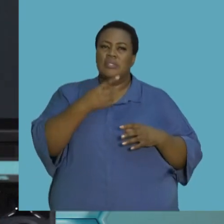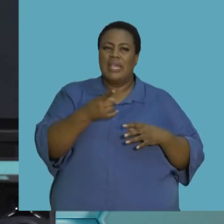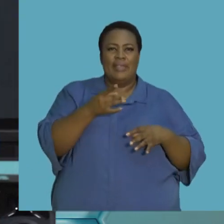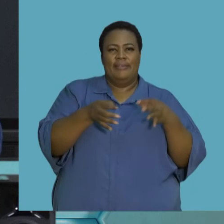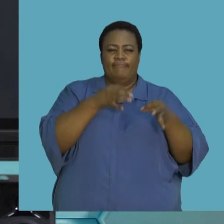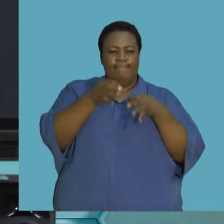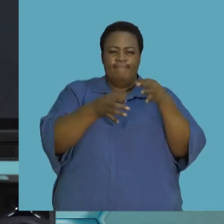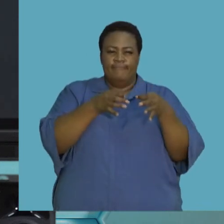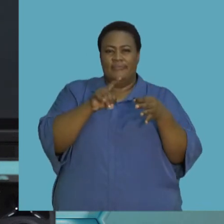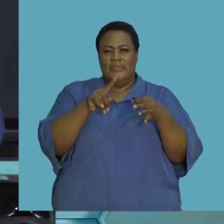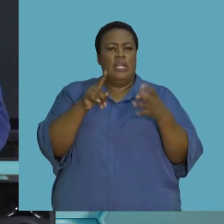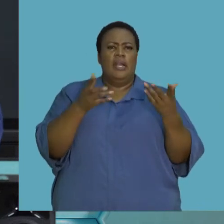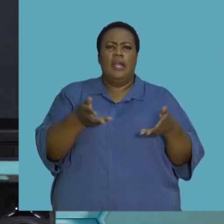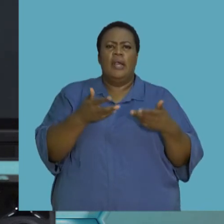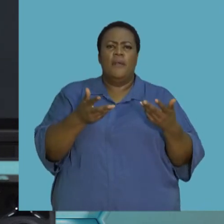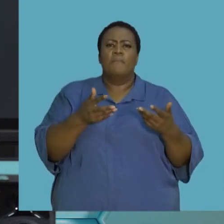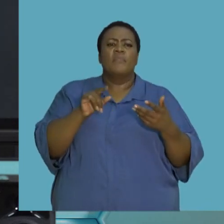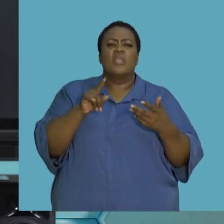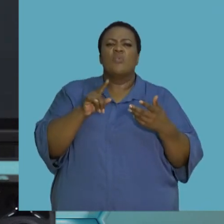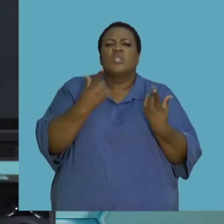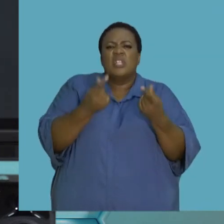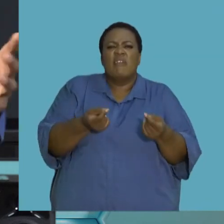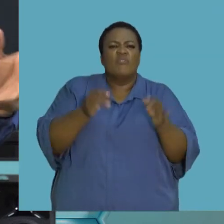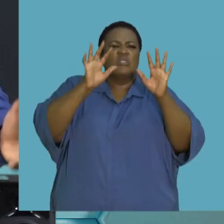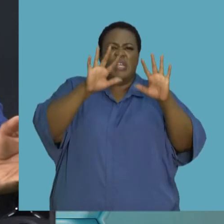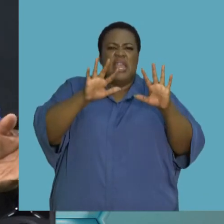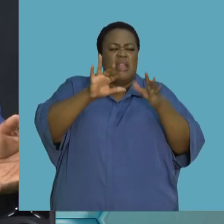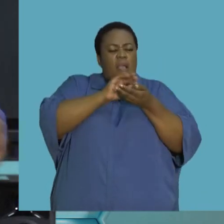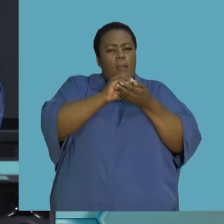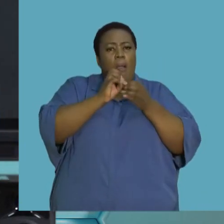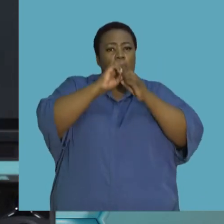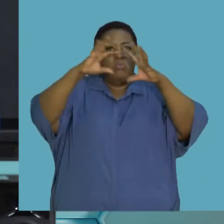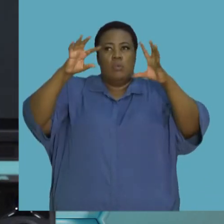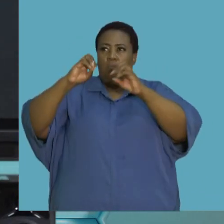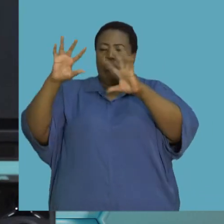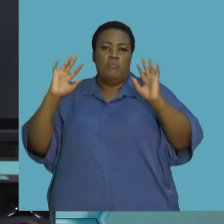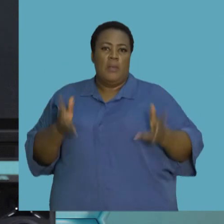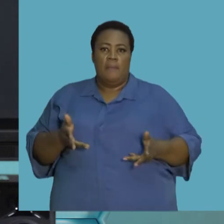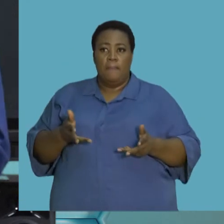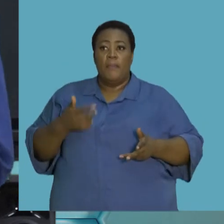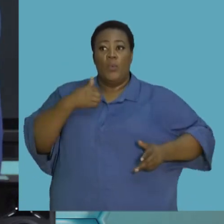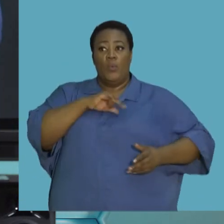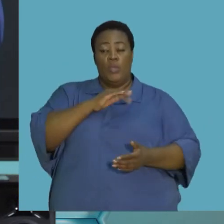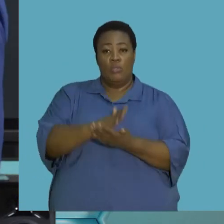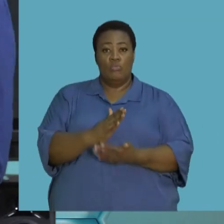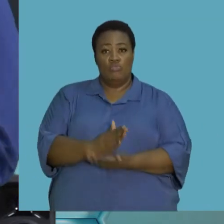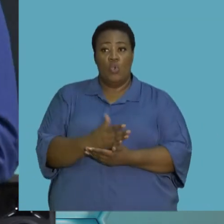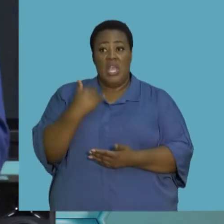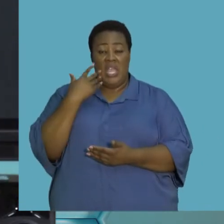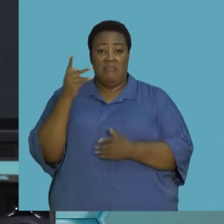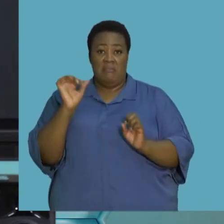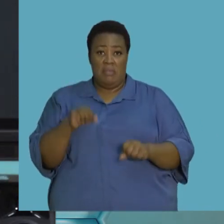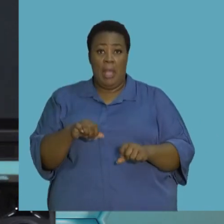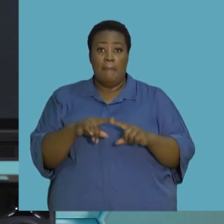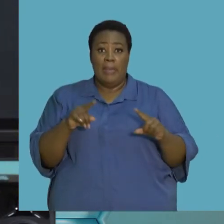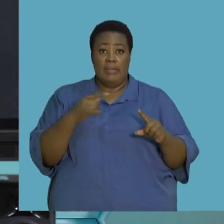it's not. There are many flaws in this design of the experiment, or it was only done for 10 bubbles. So we're not really sure